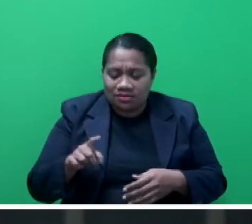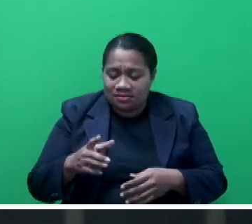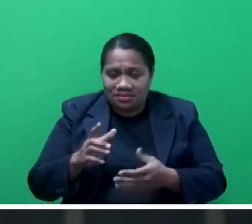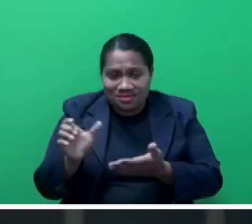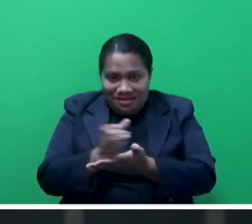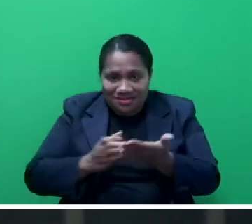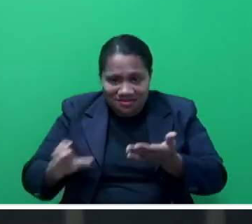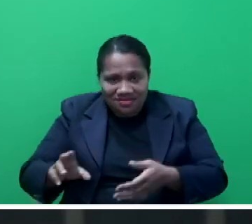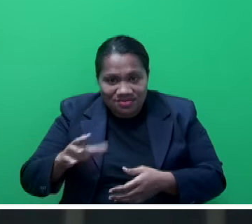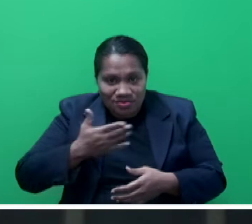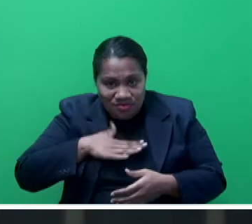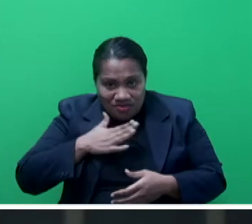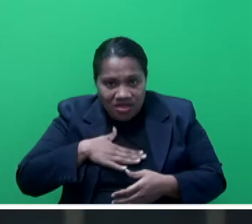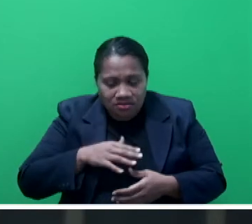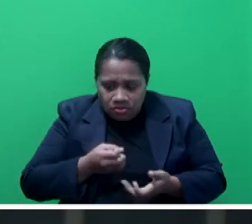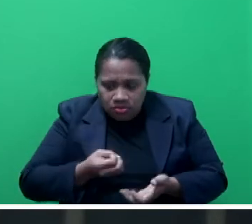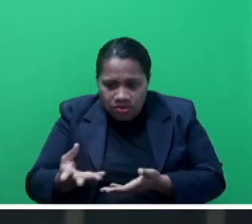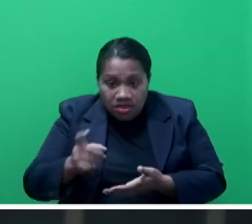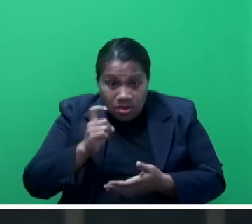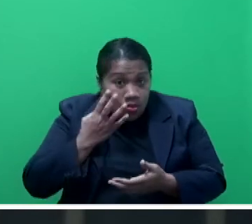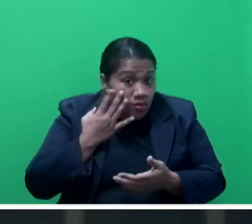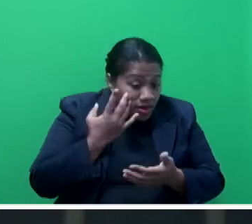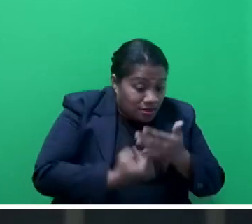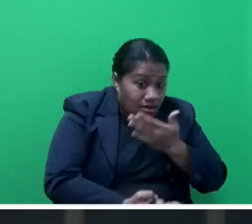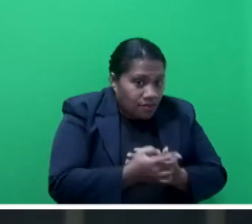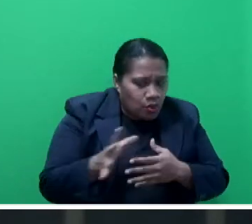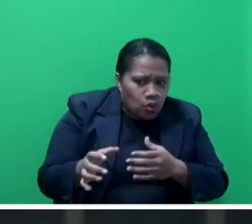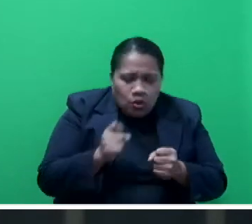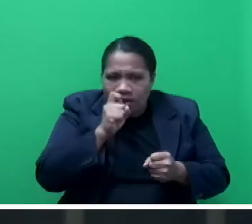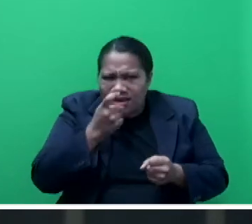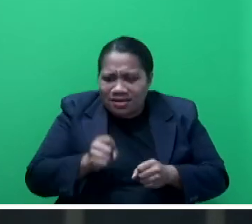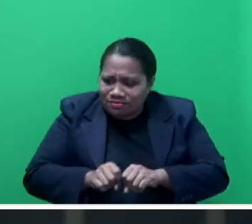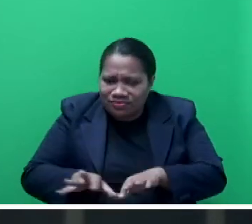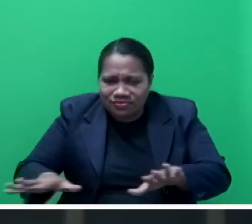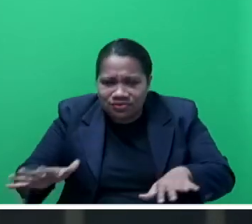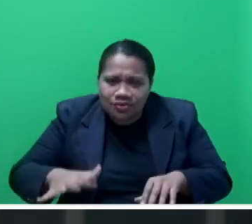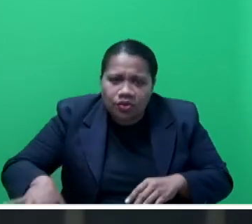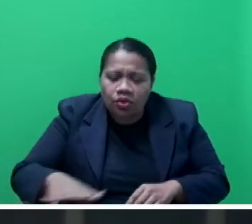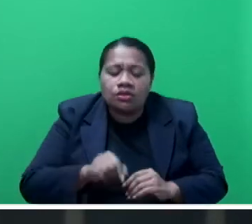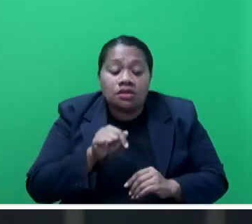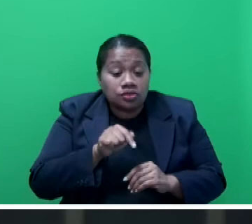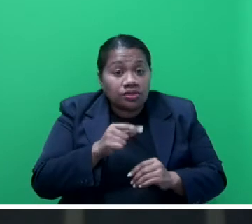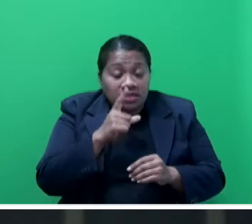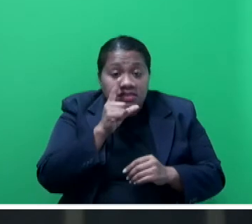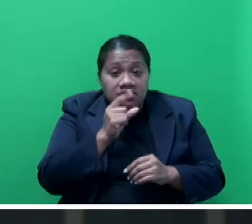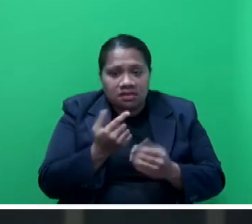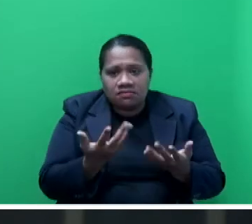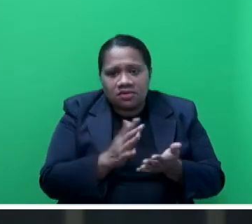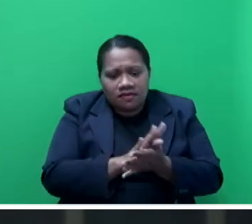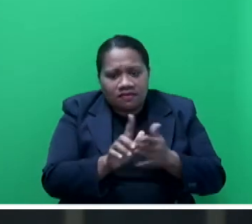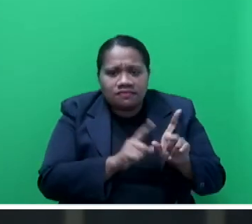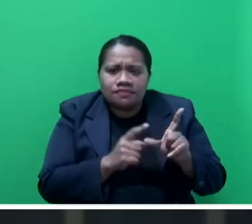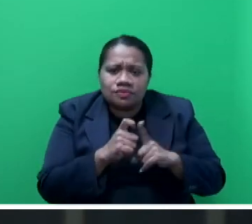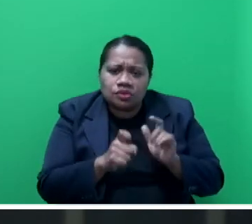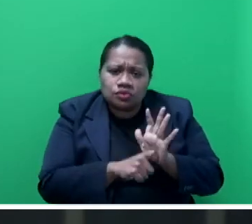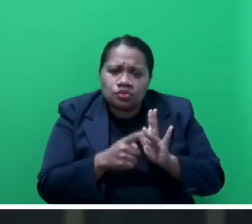will eventually result in low pressure and even lead to intermittent supply. This can be remedied through hydraulic mains improvement,